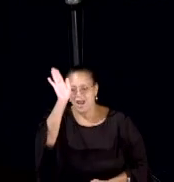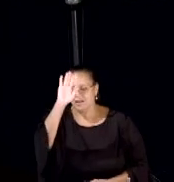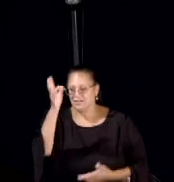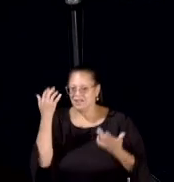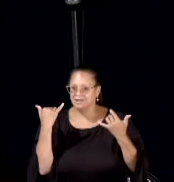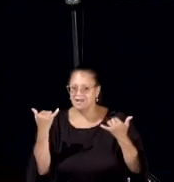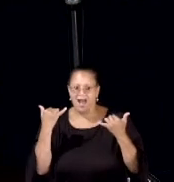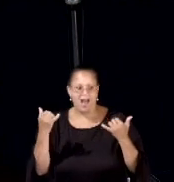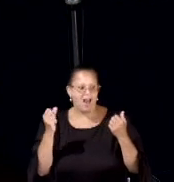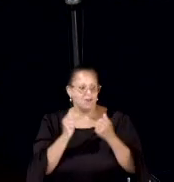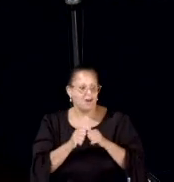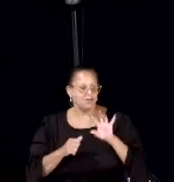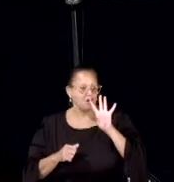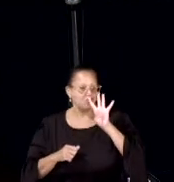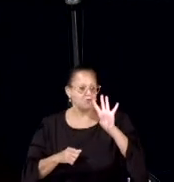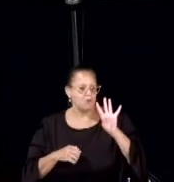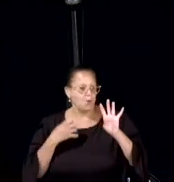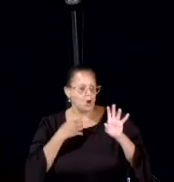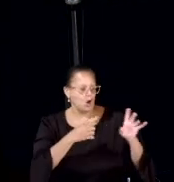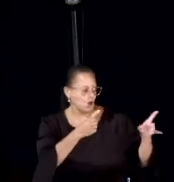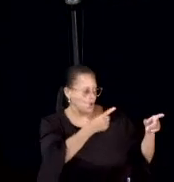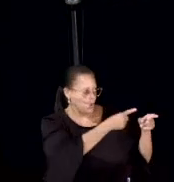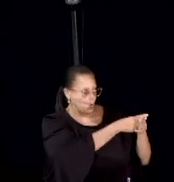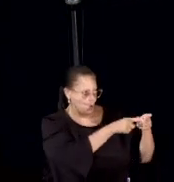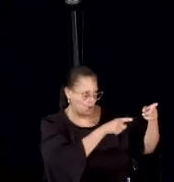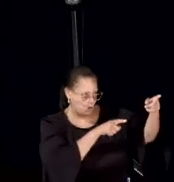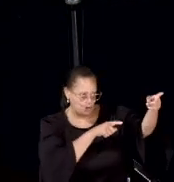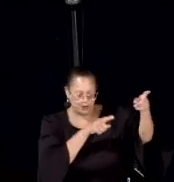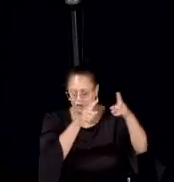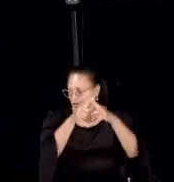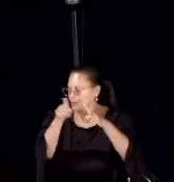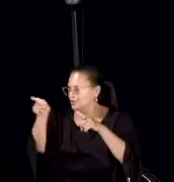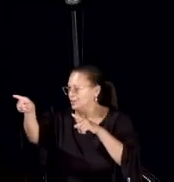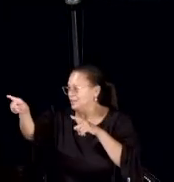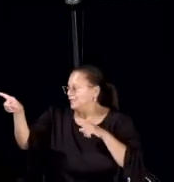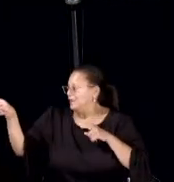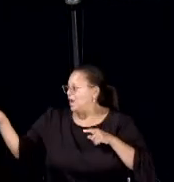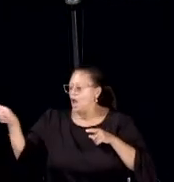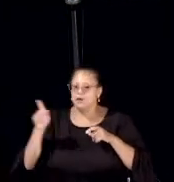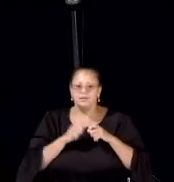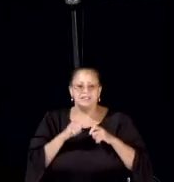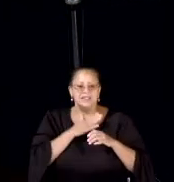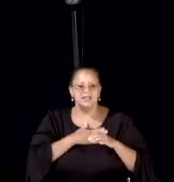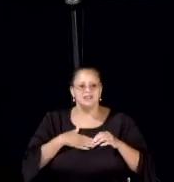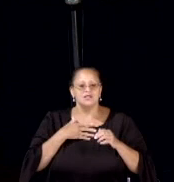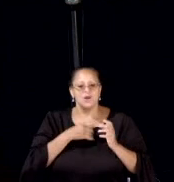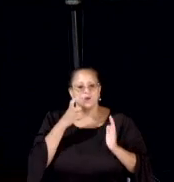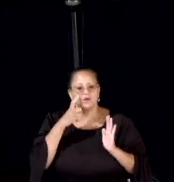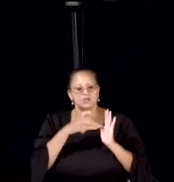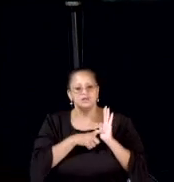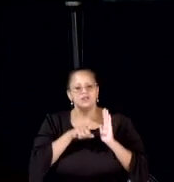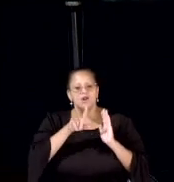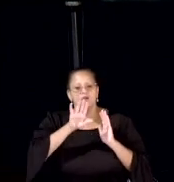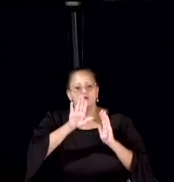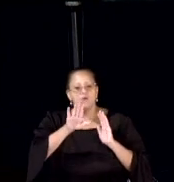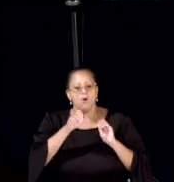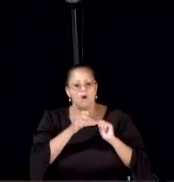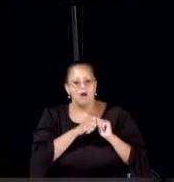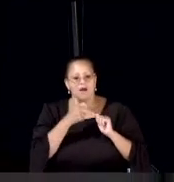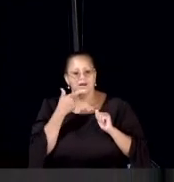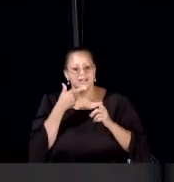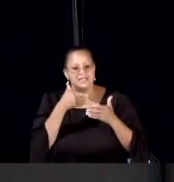of the four corners of the pavilion. Please note the location of your nearest exit, and in case of